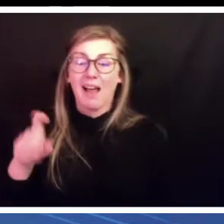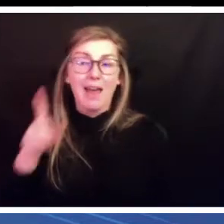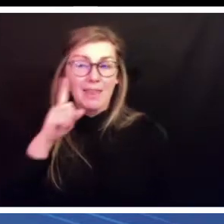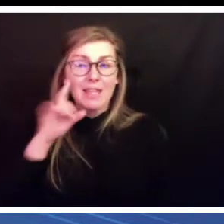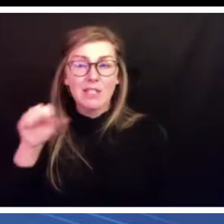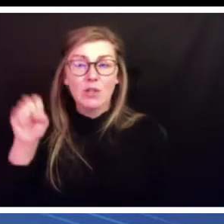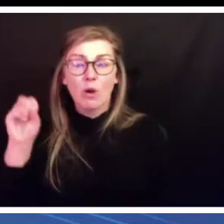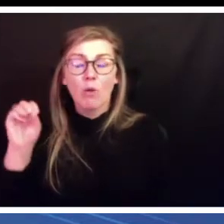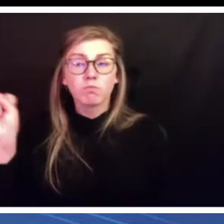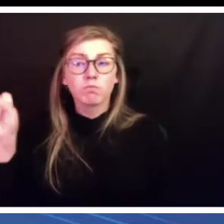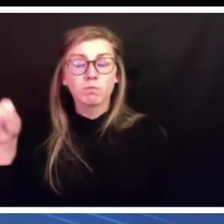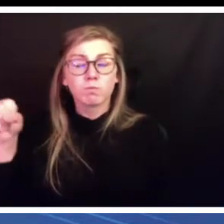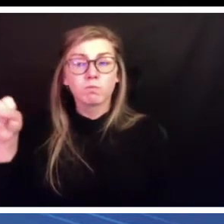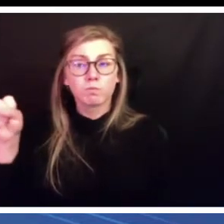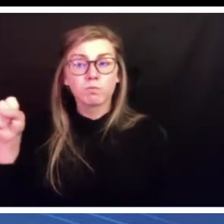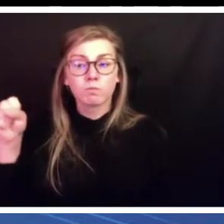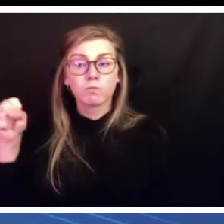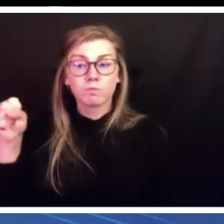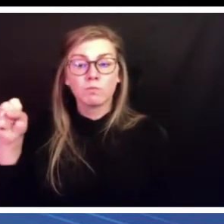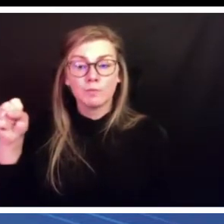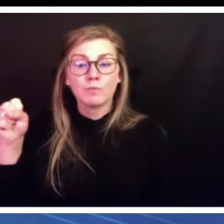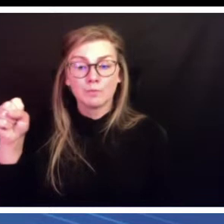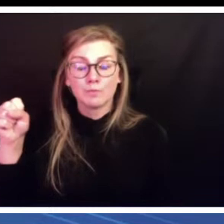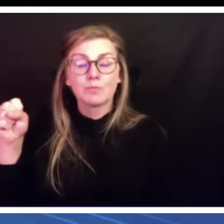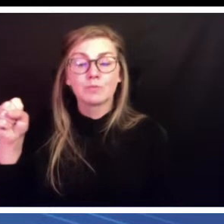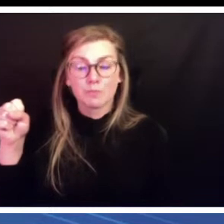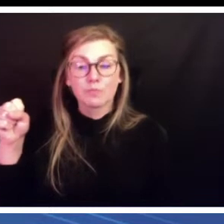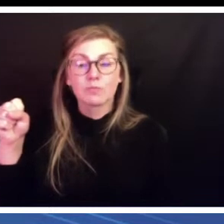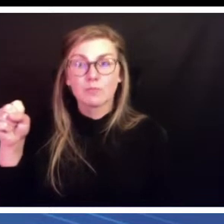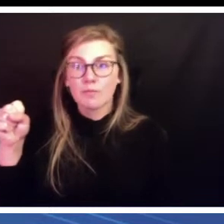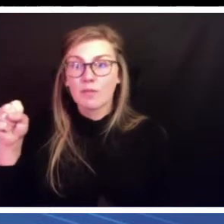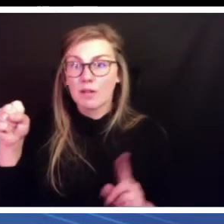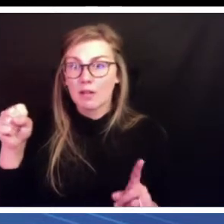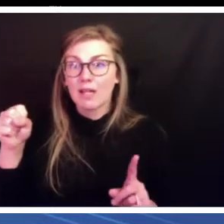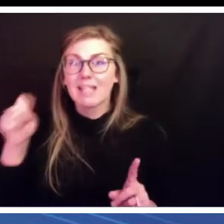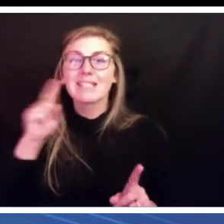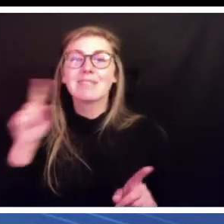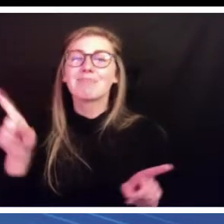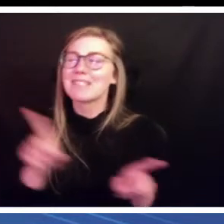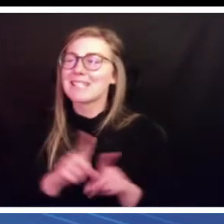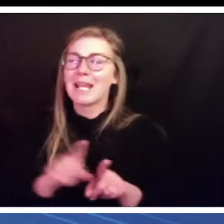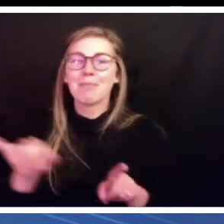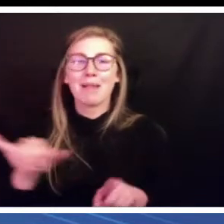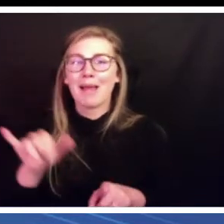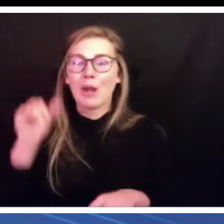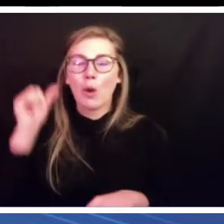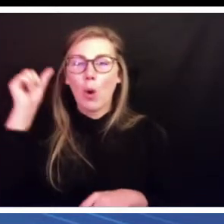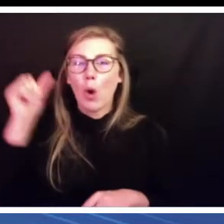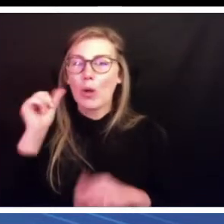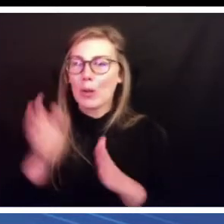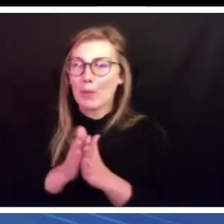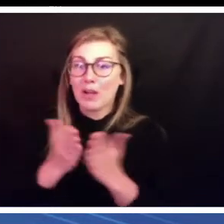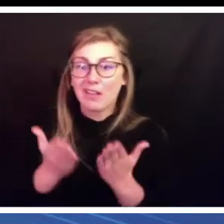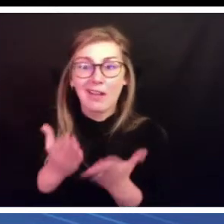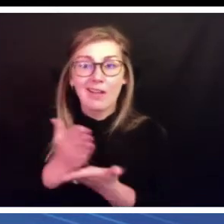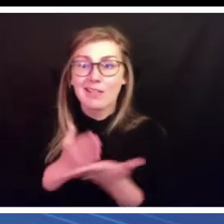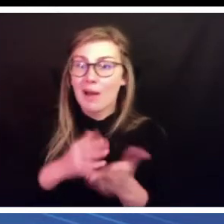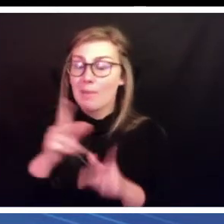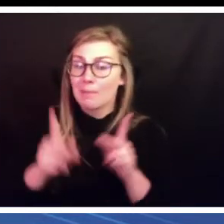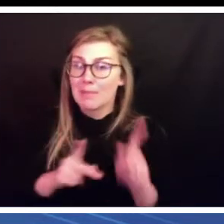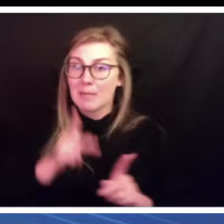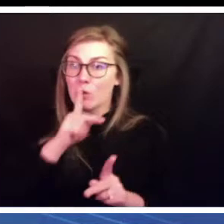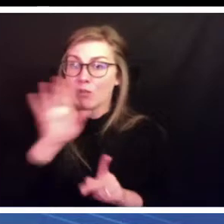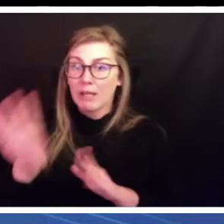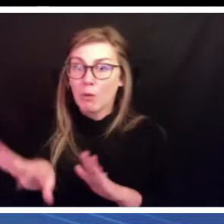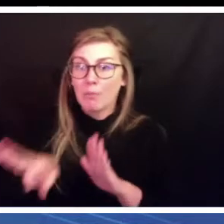certain realm that are known for it and they recognize their voice. It's like an audiobook narrator. Certain people like the same audiobook narrator. I would